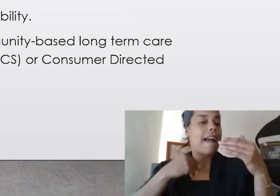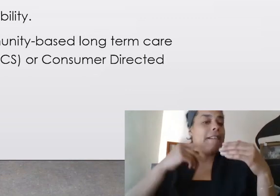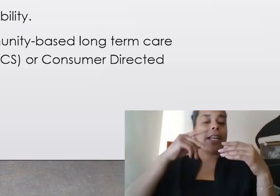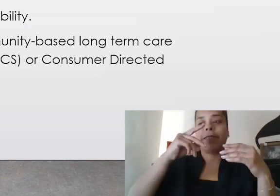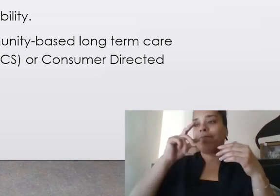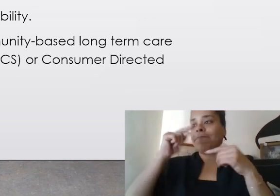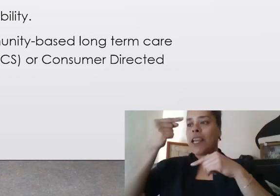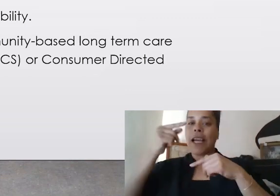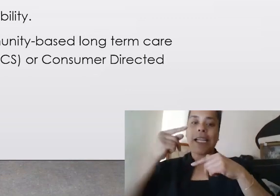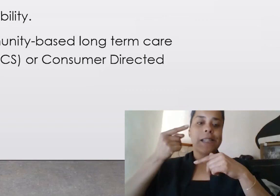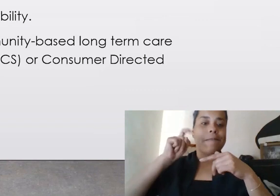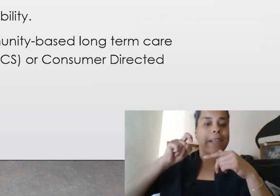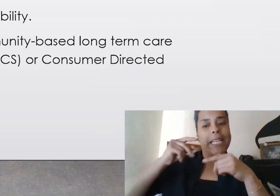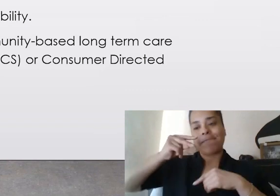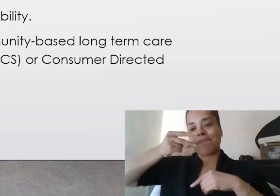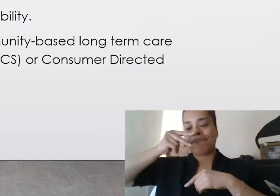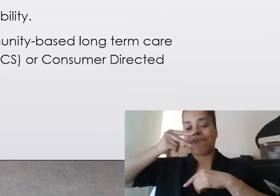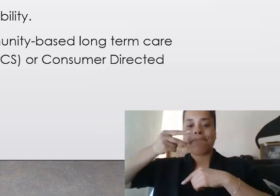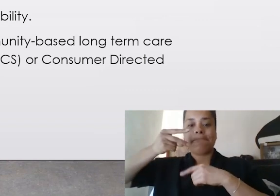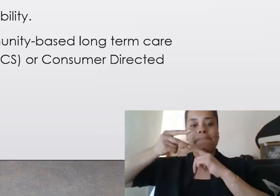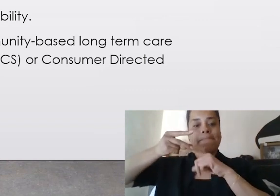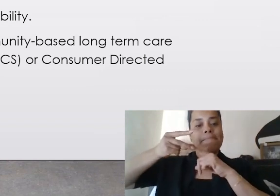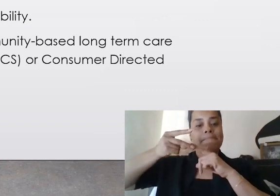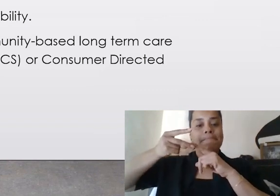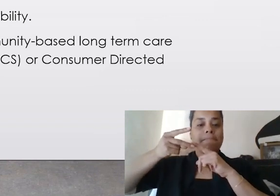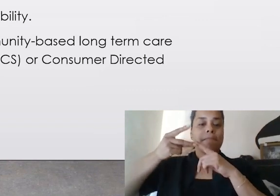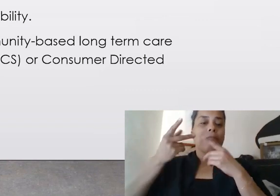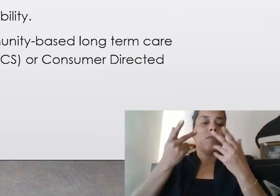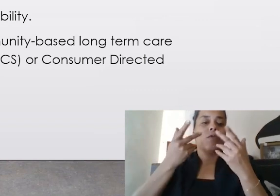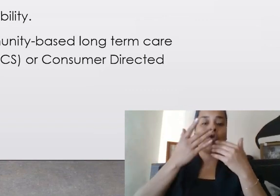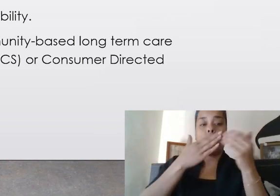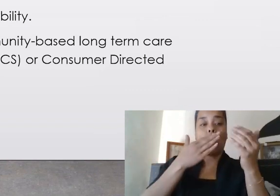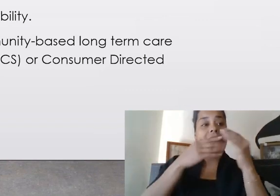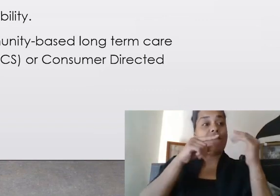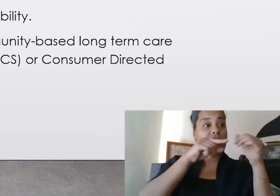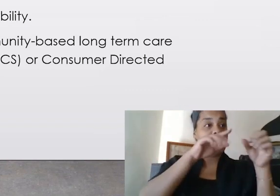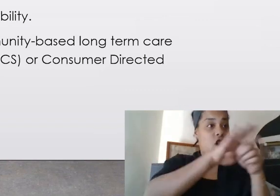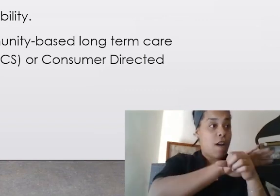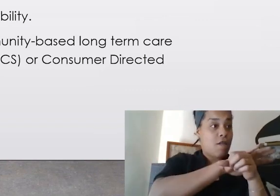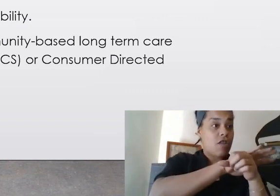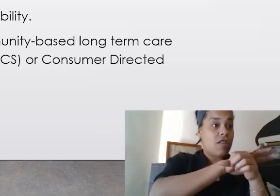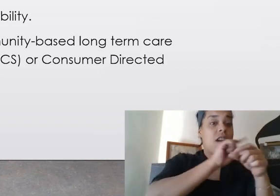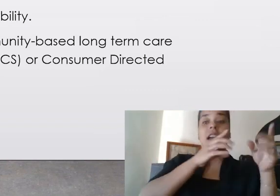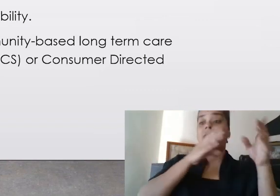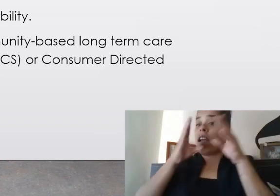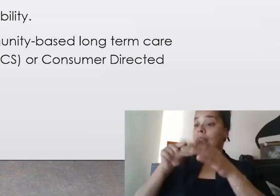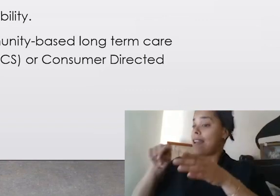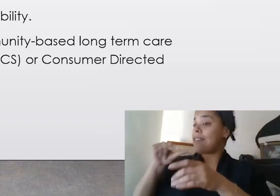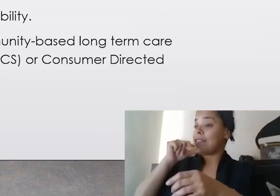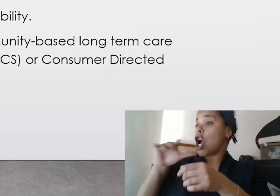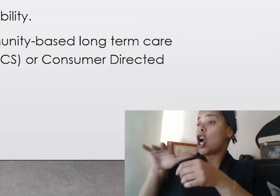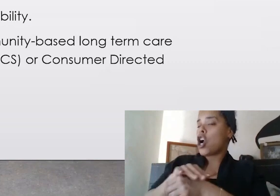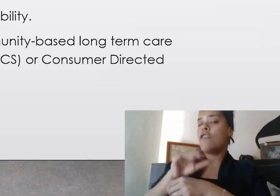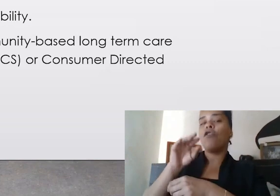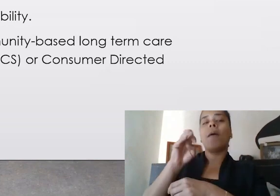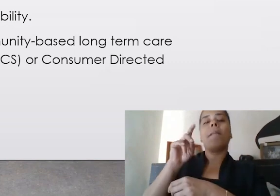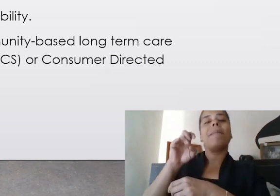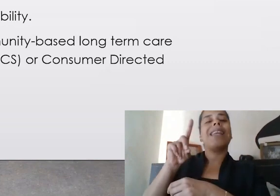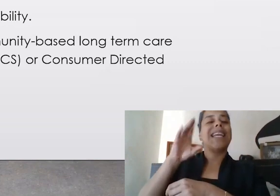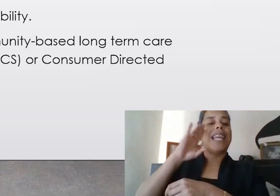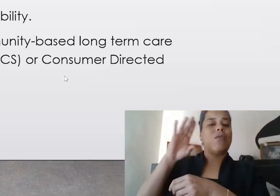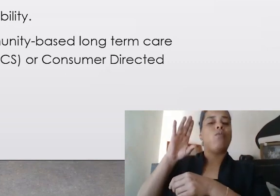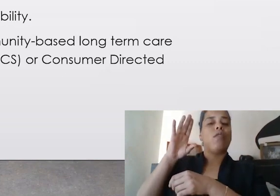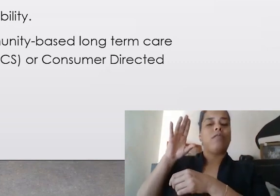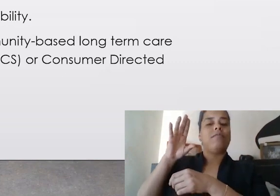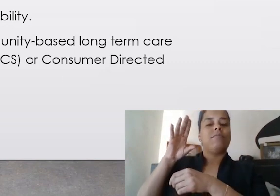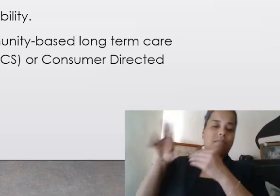So Medicare would cover the first part, and whatever Medicare doesn't cover, Medicaid picks up and covers that.